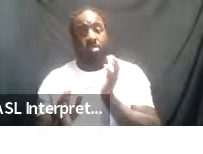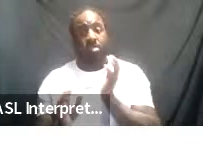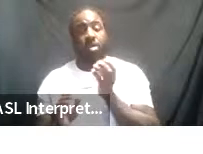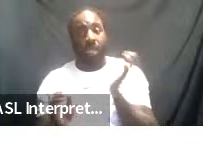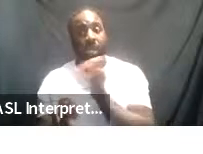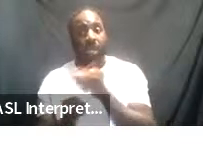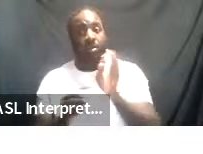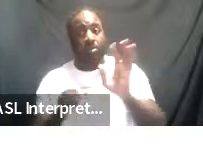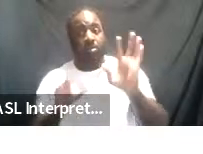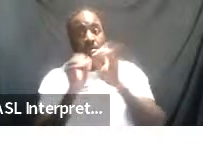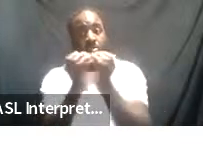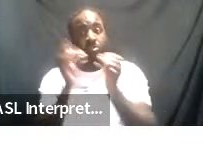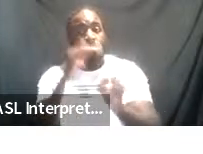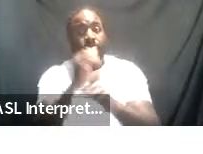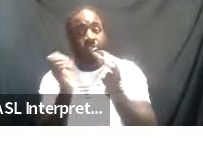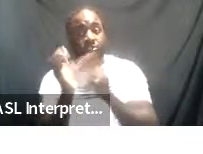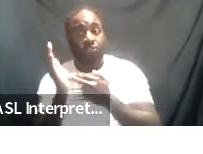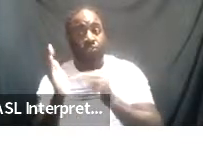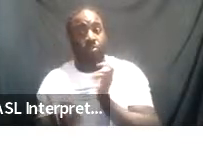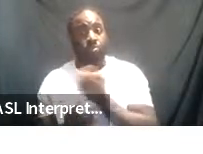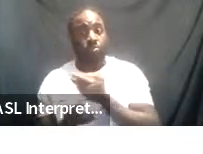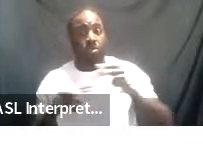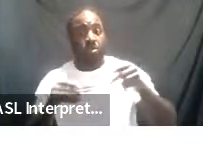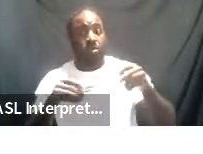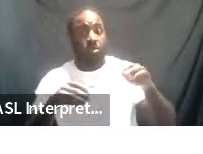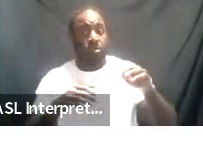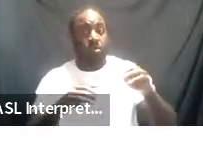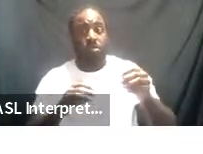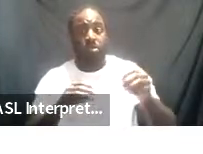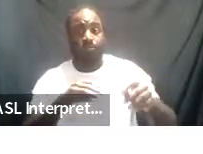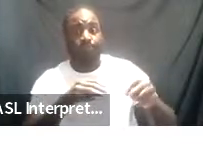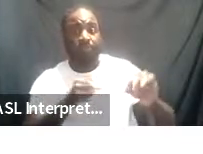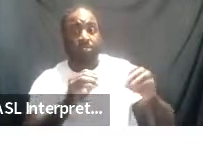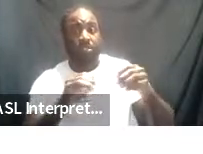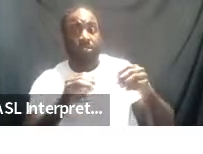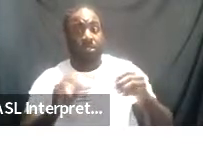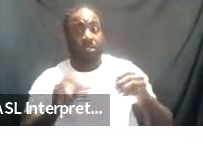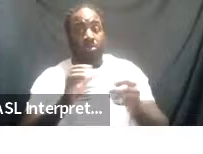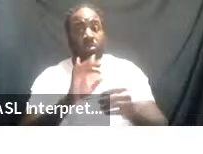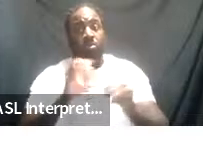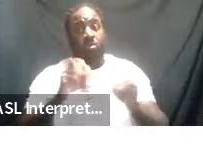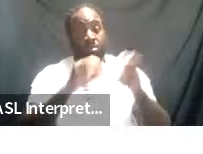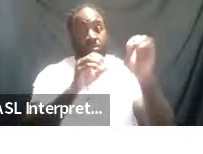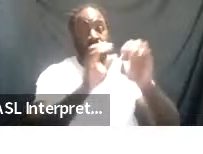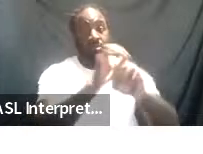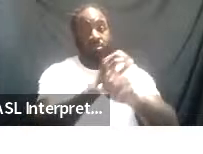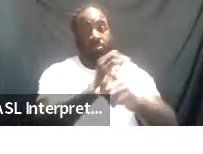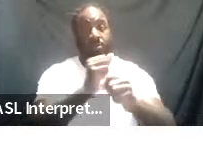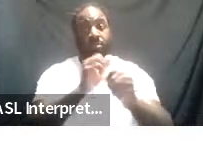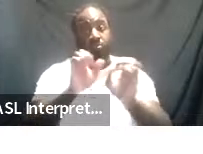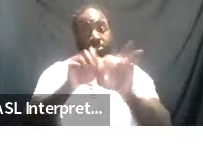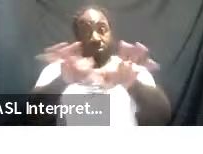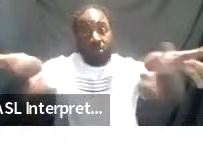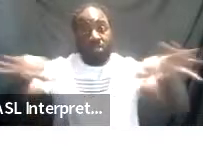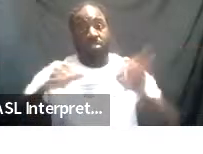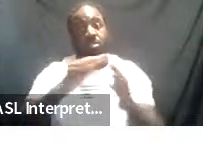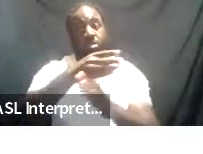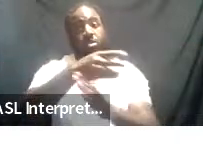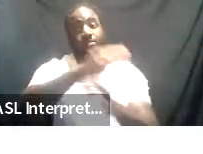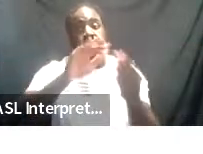focused on making sure that we are locating these across the city and making sure that they're safe